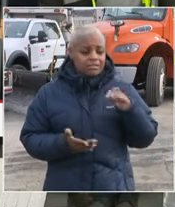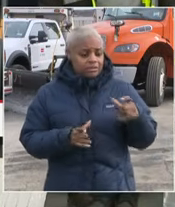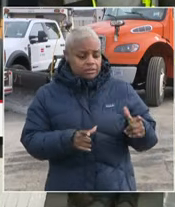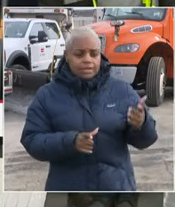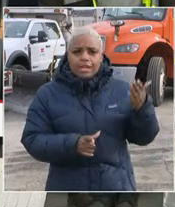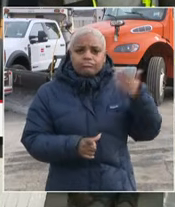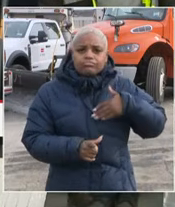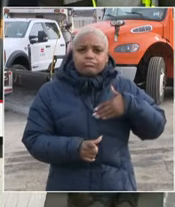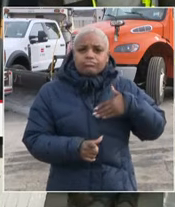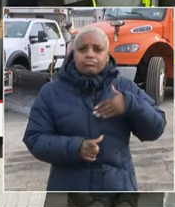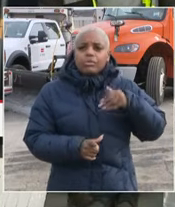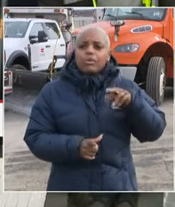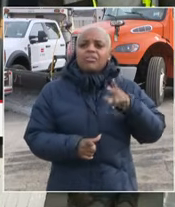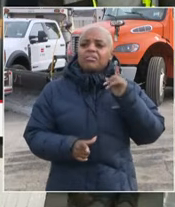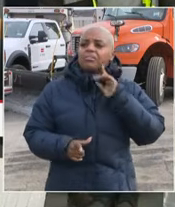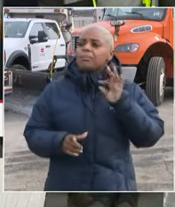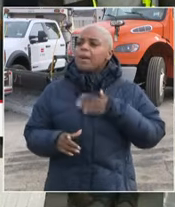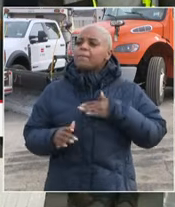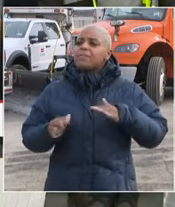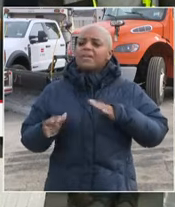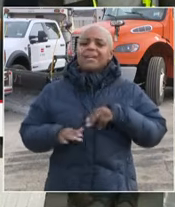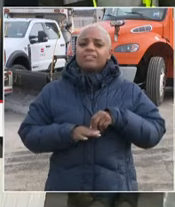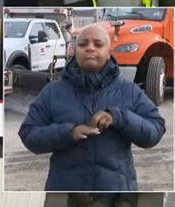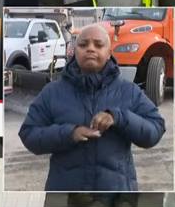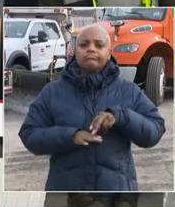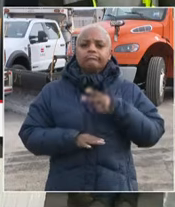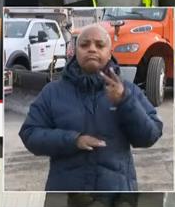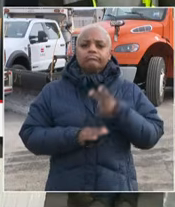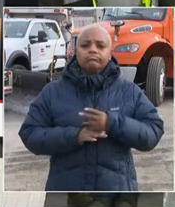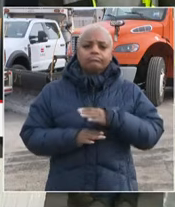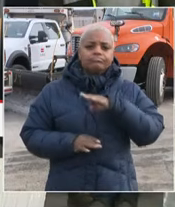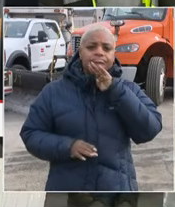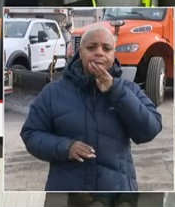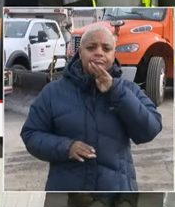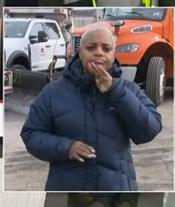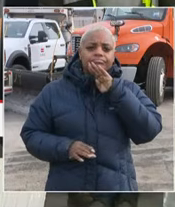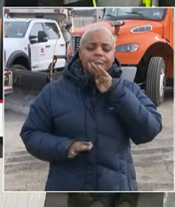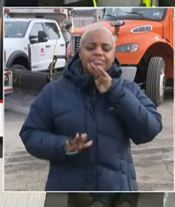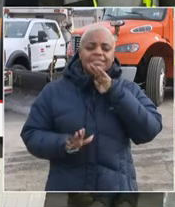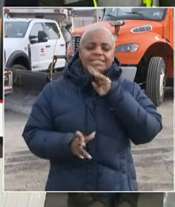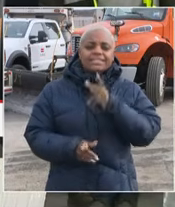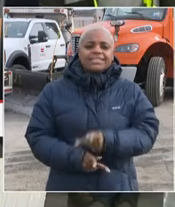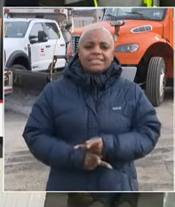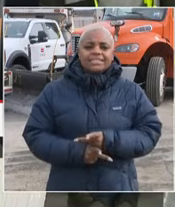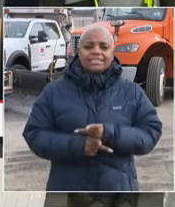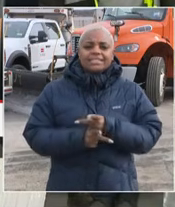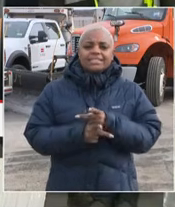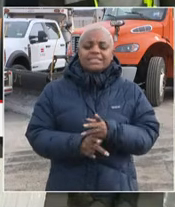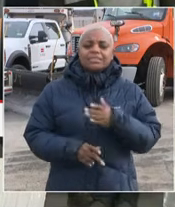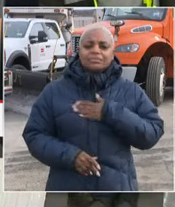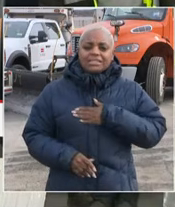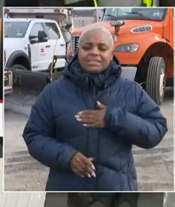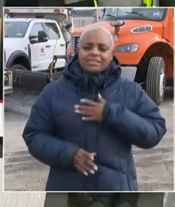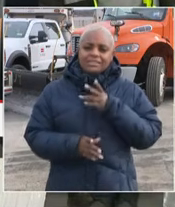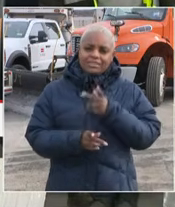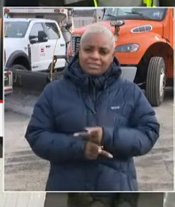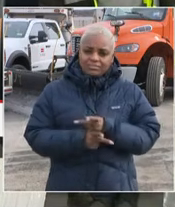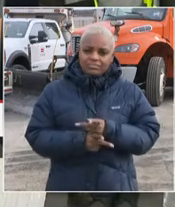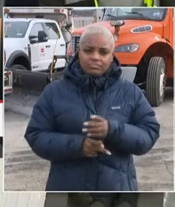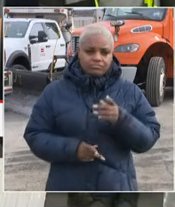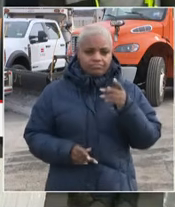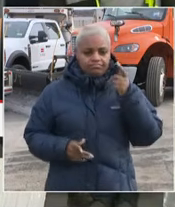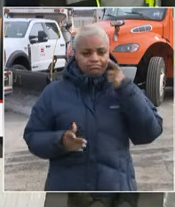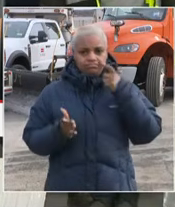their balance is better than it is. So like just be mindful of yourselves and have a plan to check